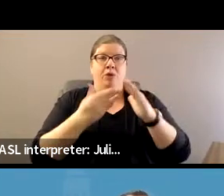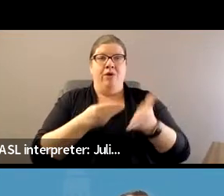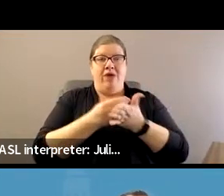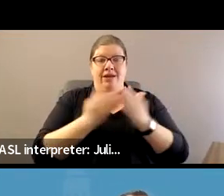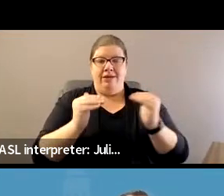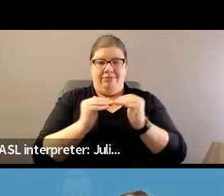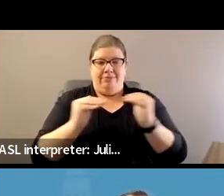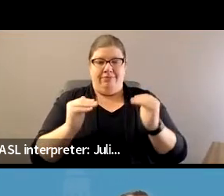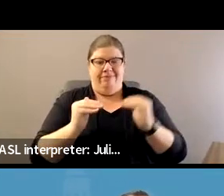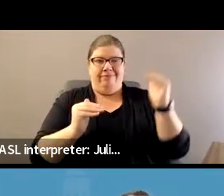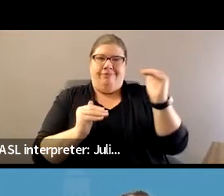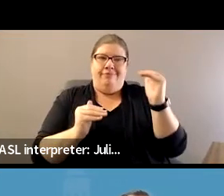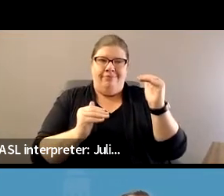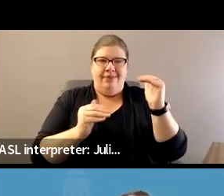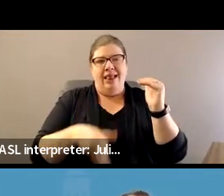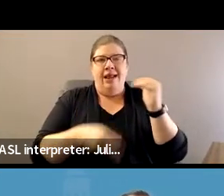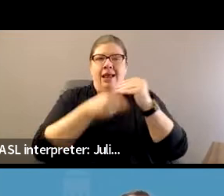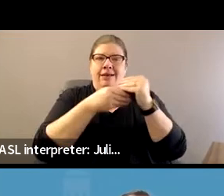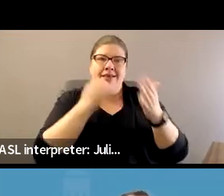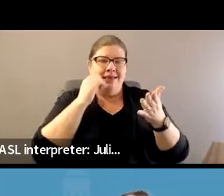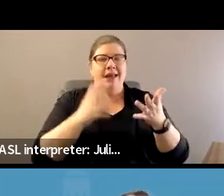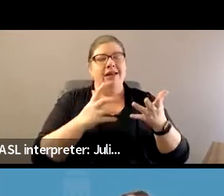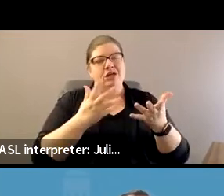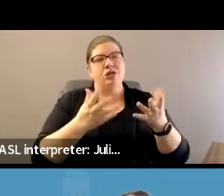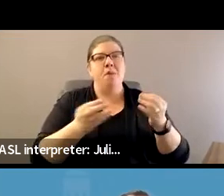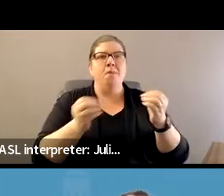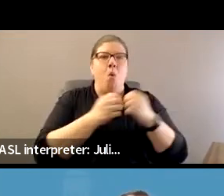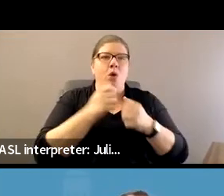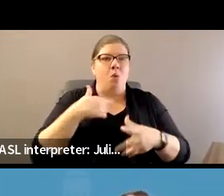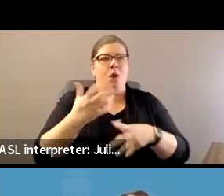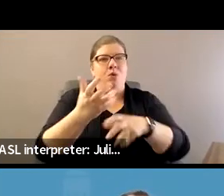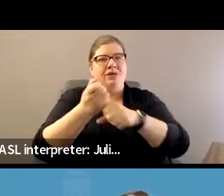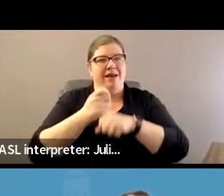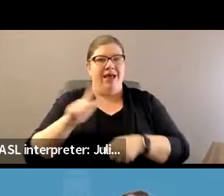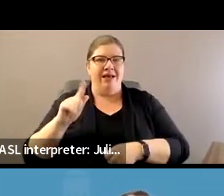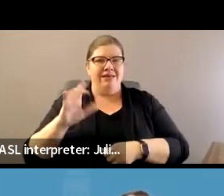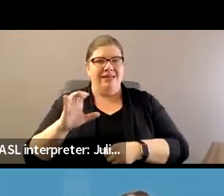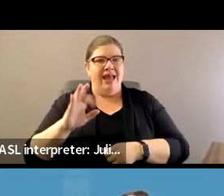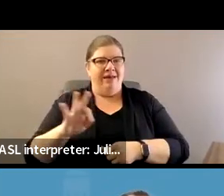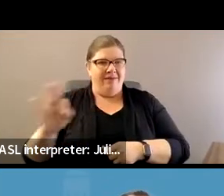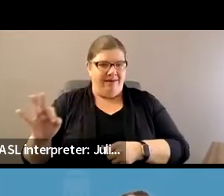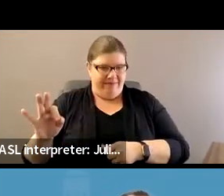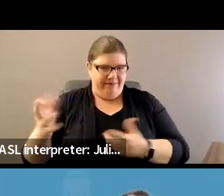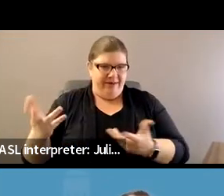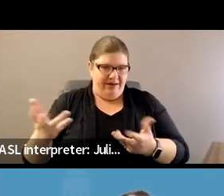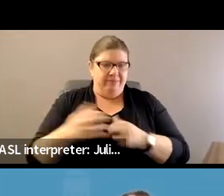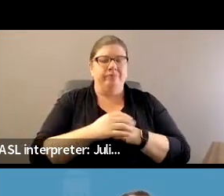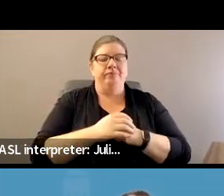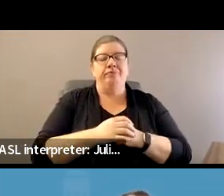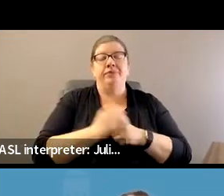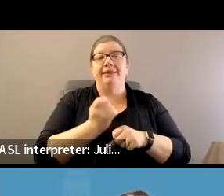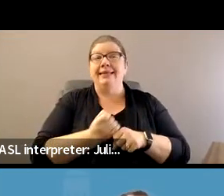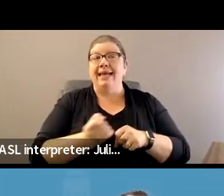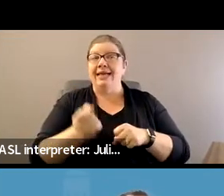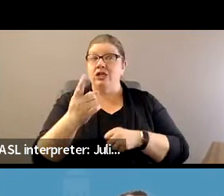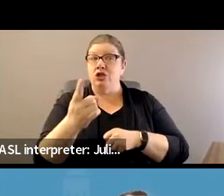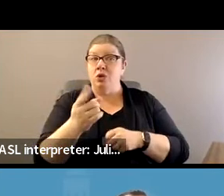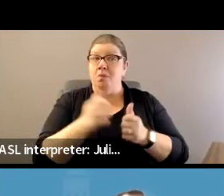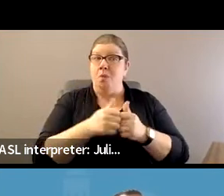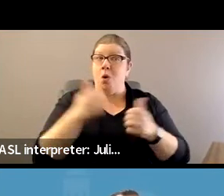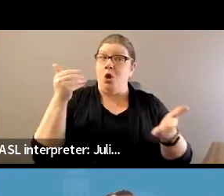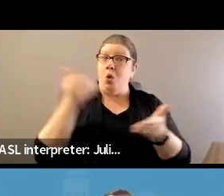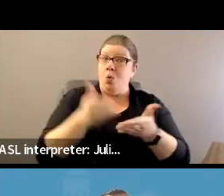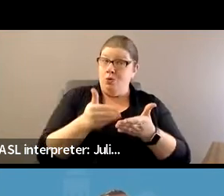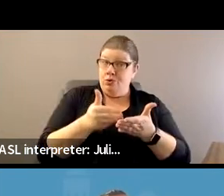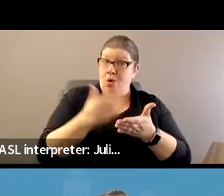splash over the glass that we talk about that is over what we would receive with LCFF funding. Next year, it's closer